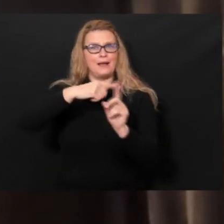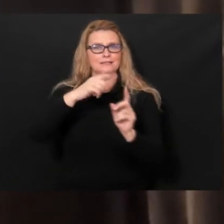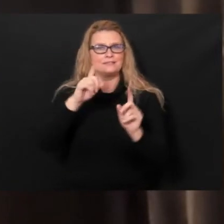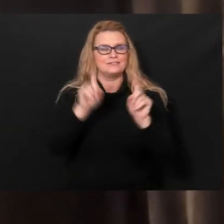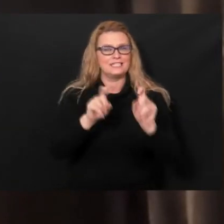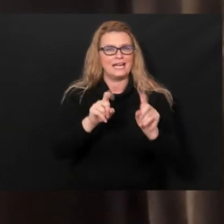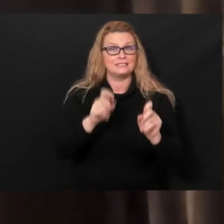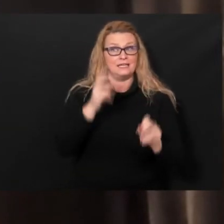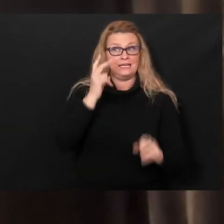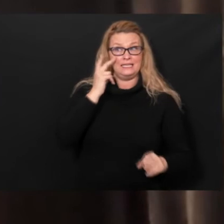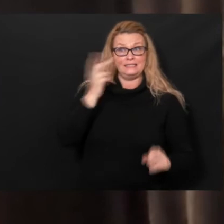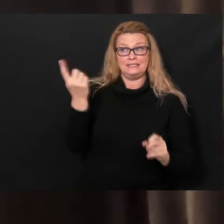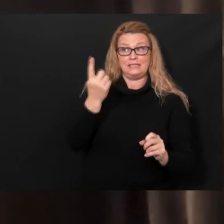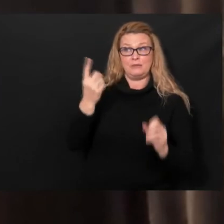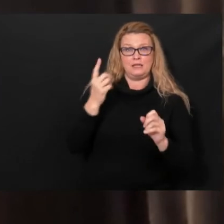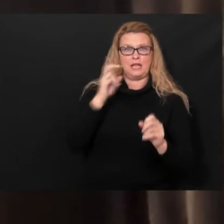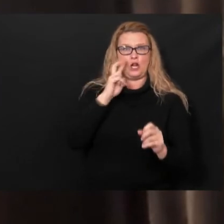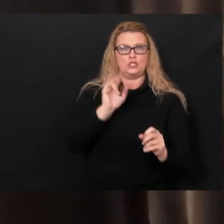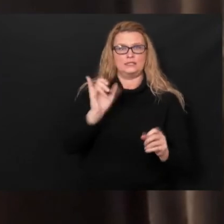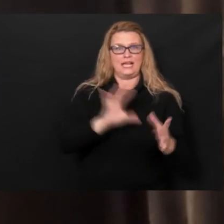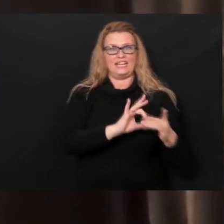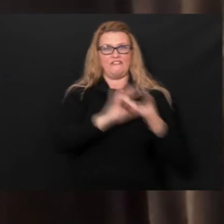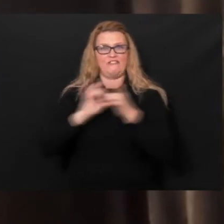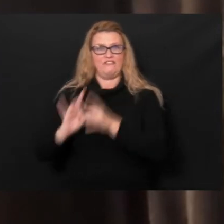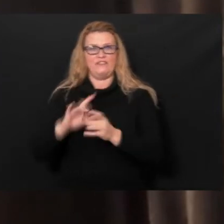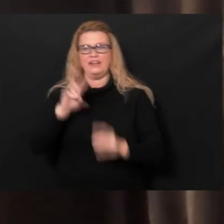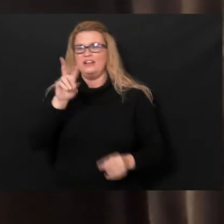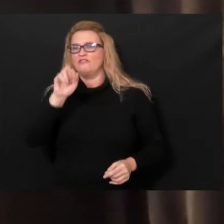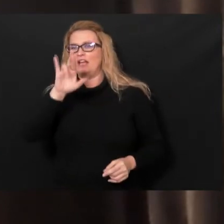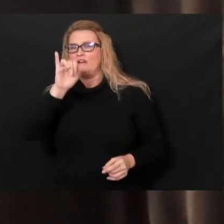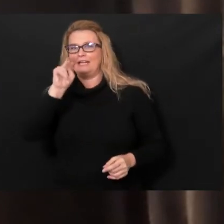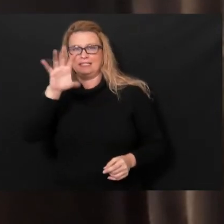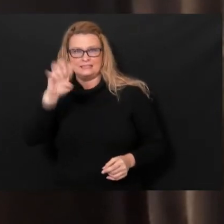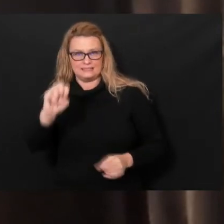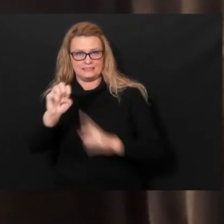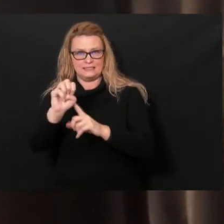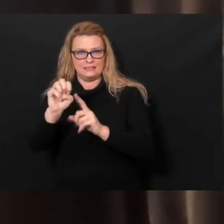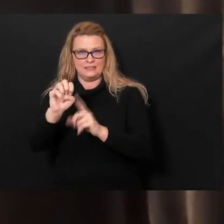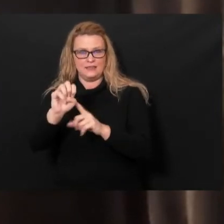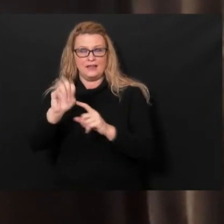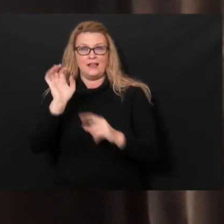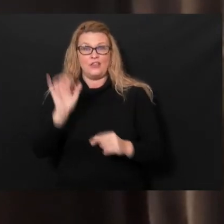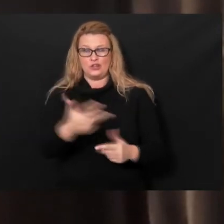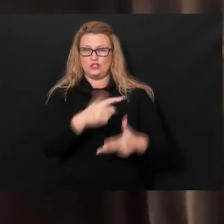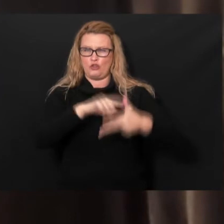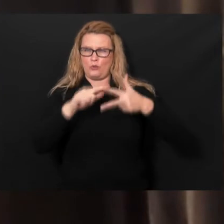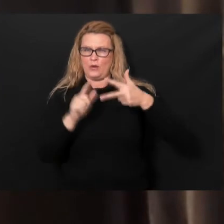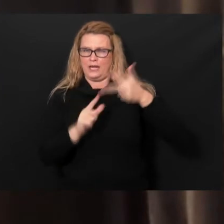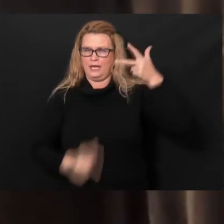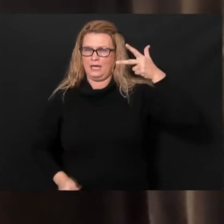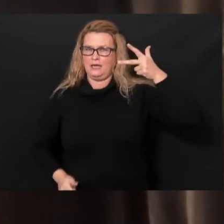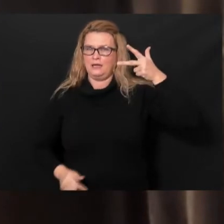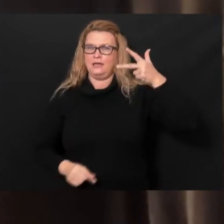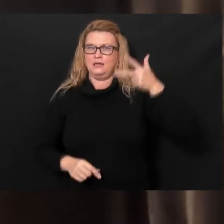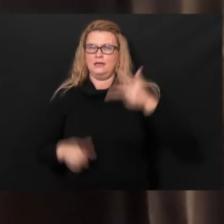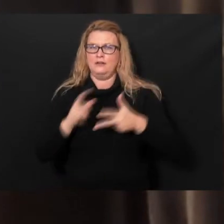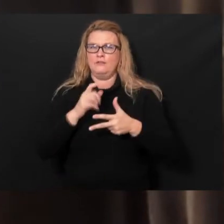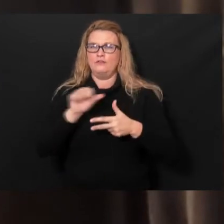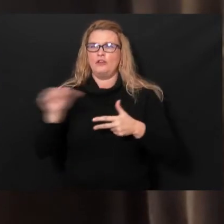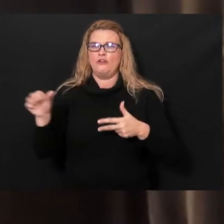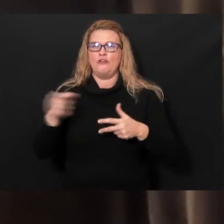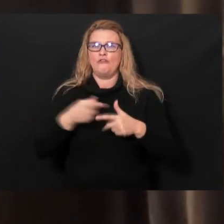variants. And the variants that we're talking about here are really the three variants that have gotten a lot of notoriety from